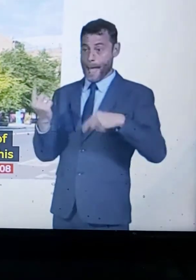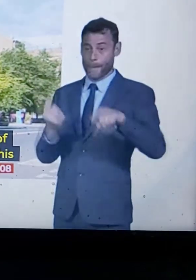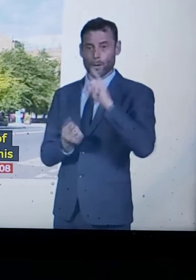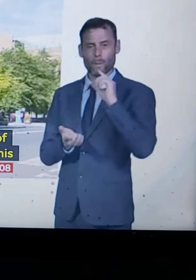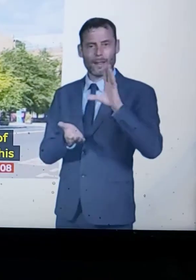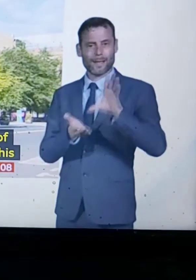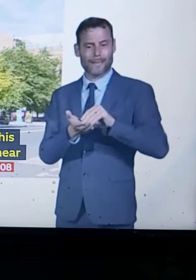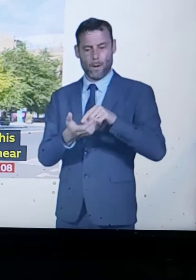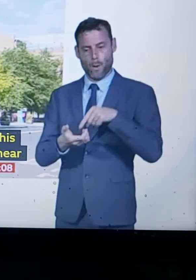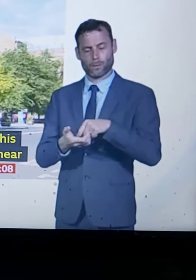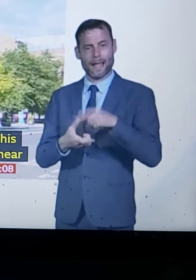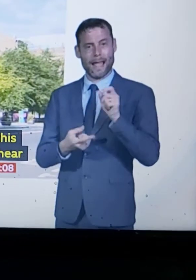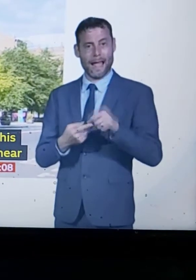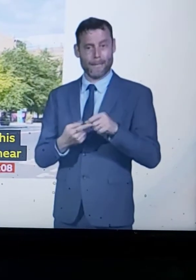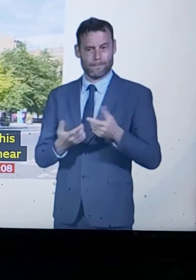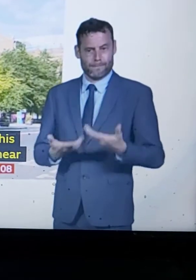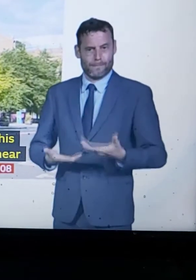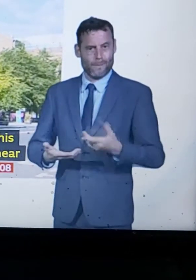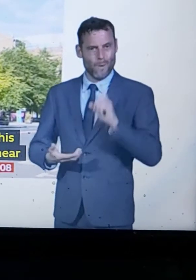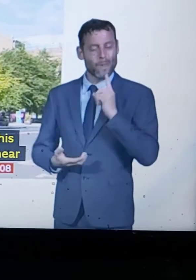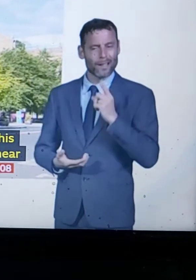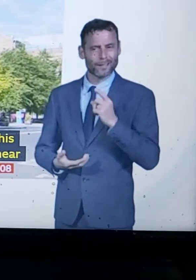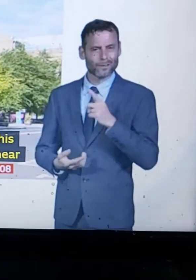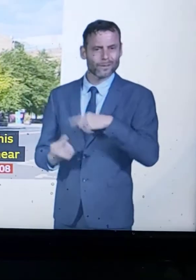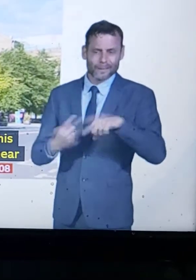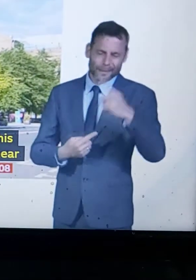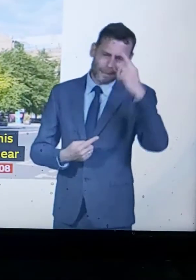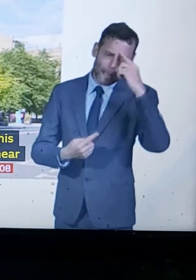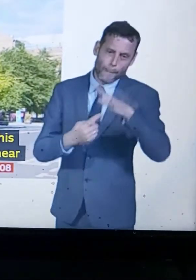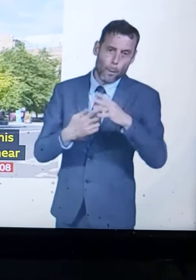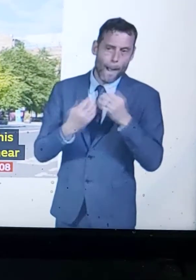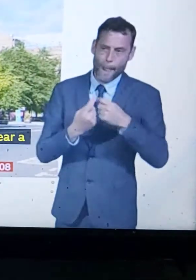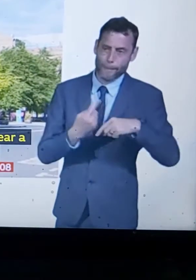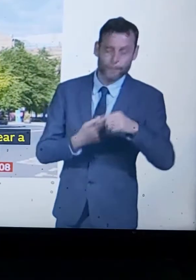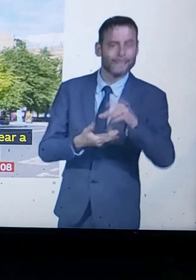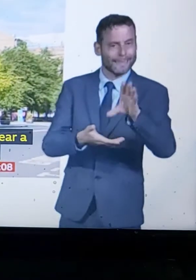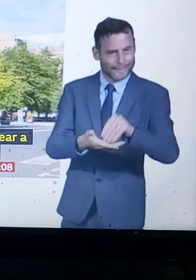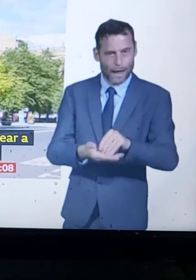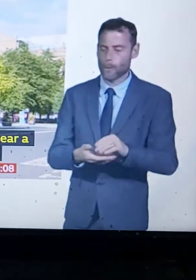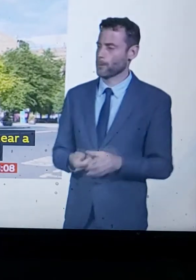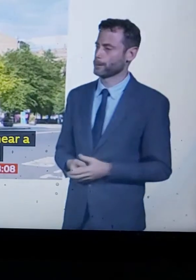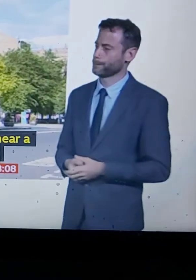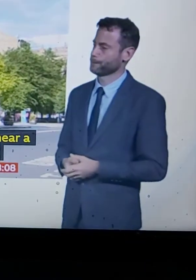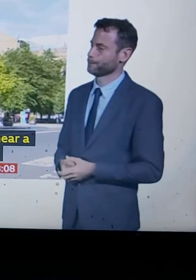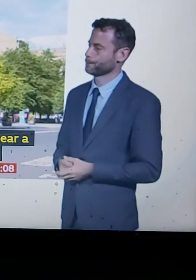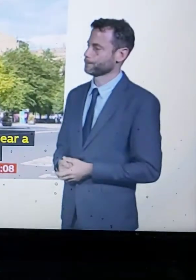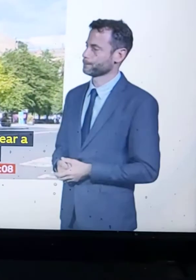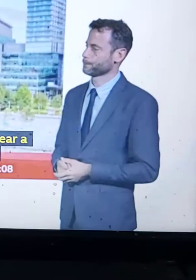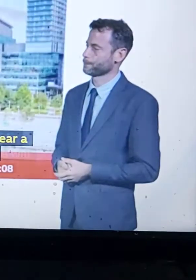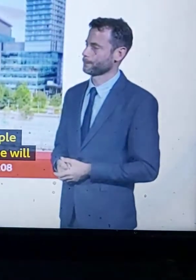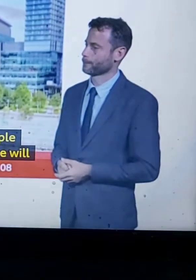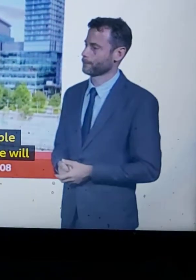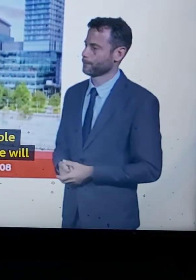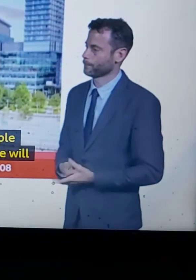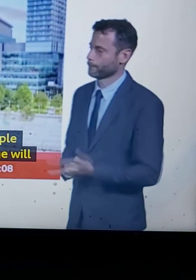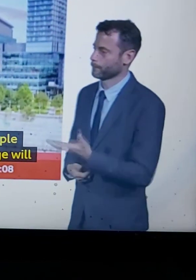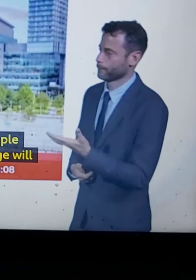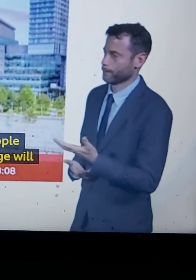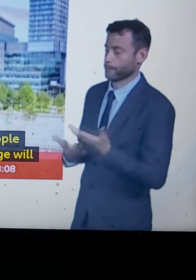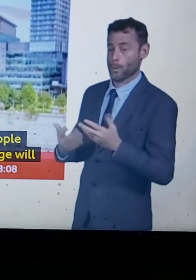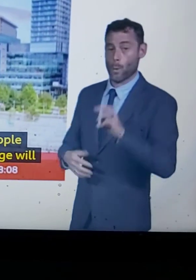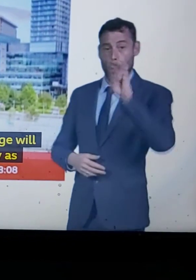it on your phone as quickly as possible. Chris, always good to talk to you. Thanks very much, Chris Page, there for us in sunny Belfast. Let's have a look at the